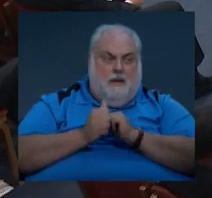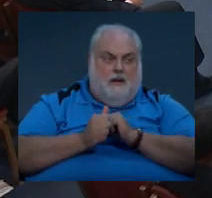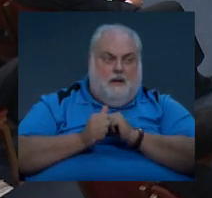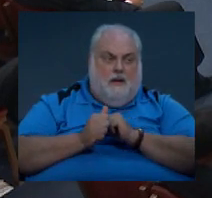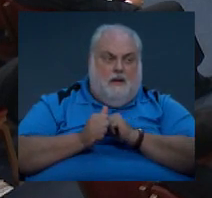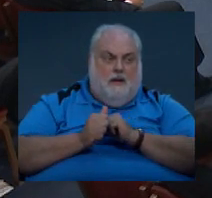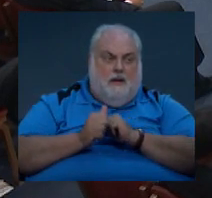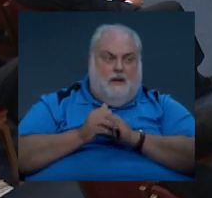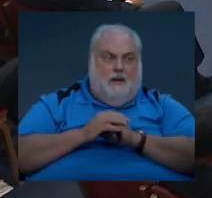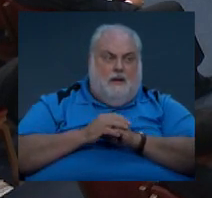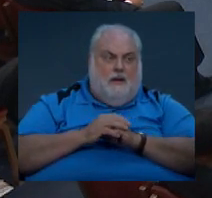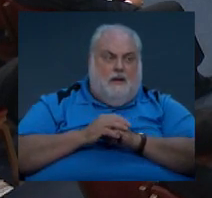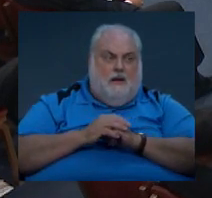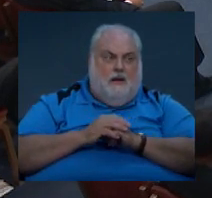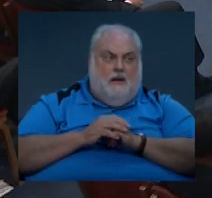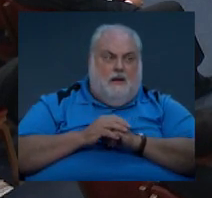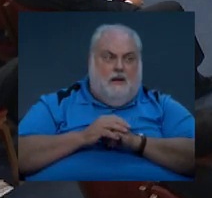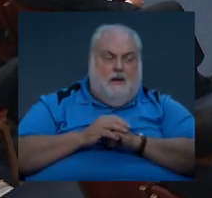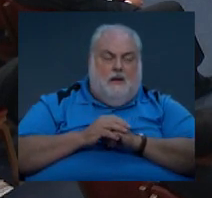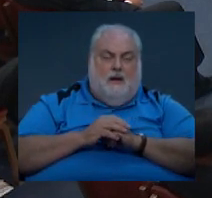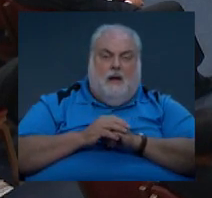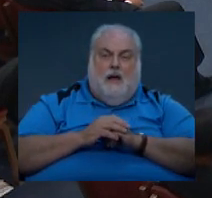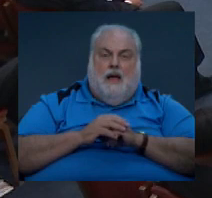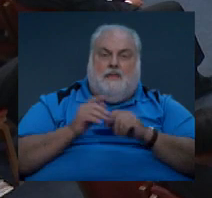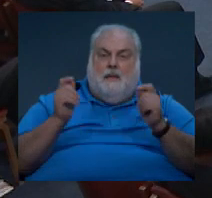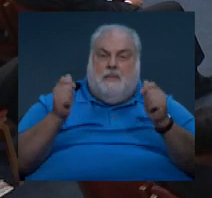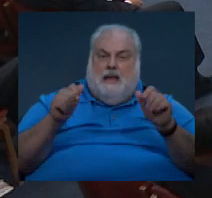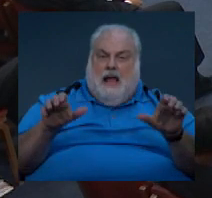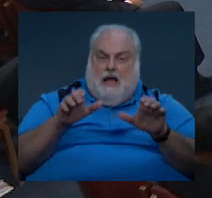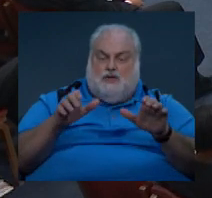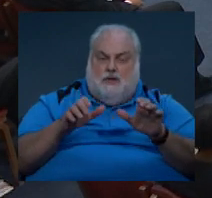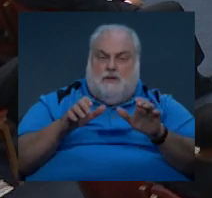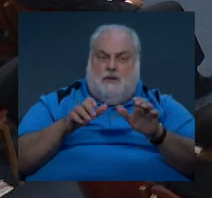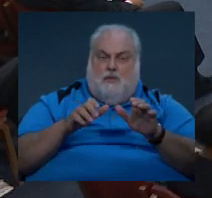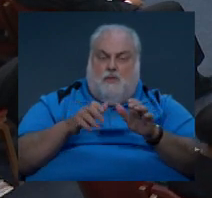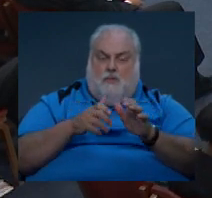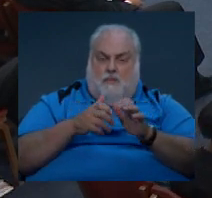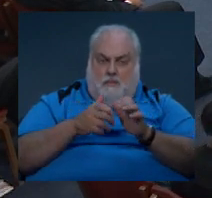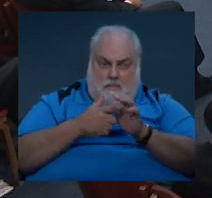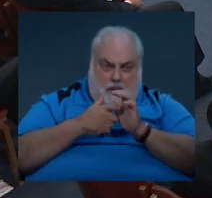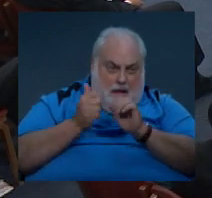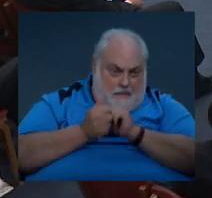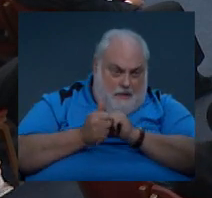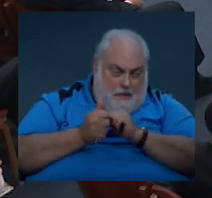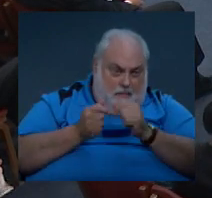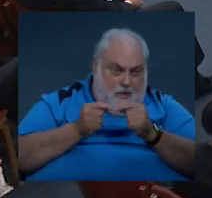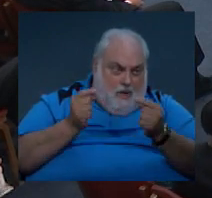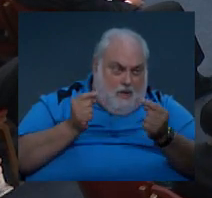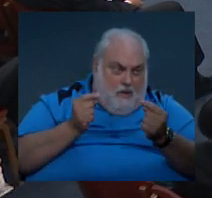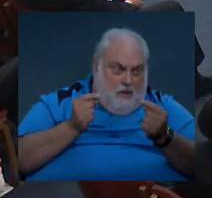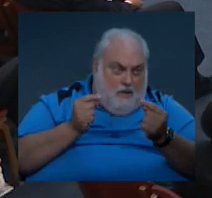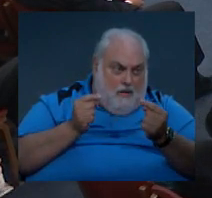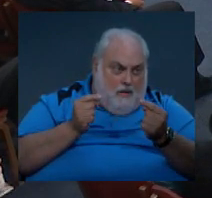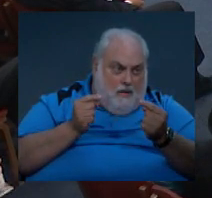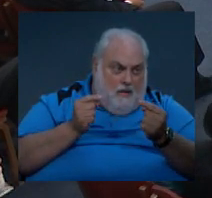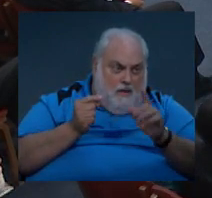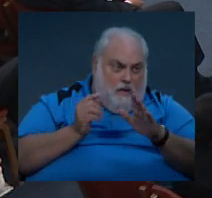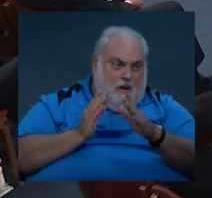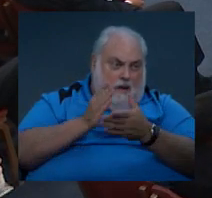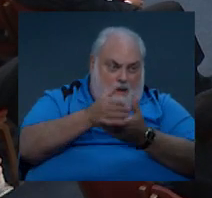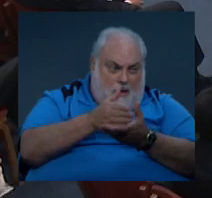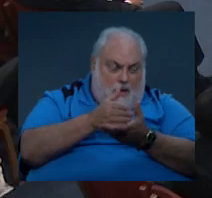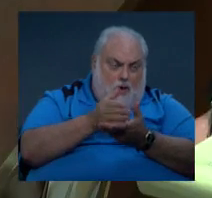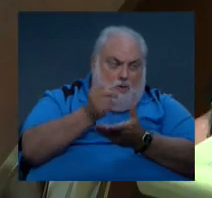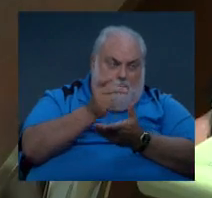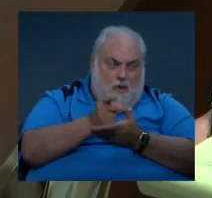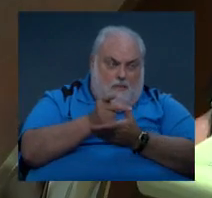passes. All those in favor of the emergency clause indicate by saying aye. Aye. All those opposed? You